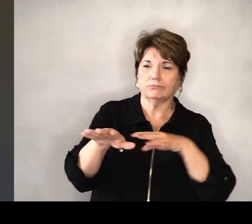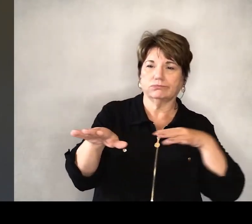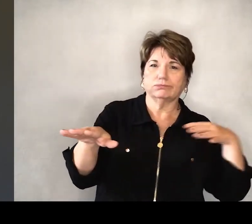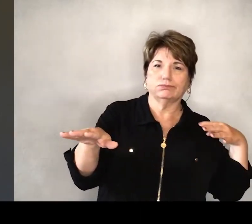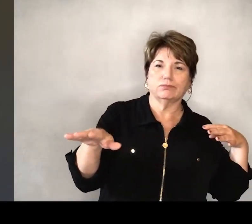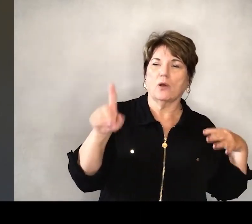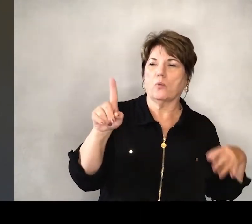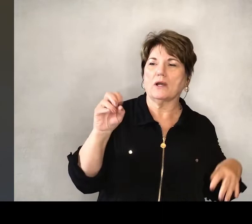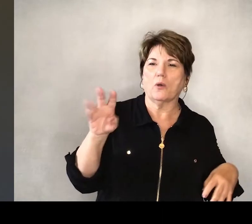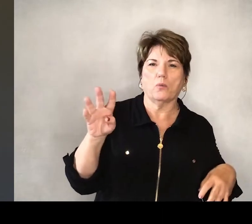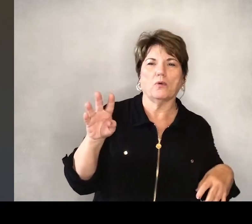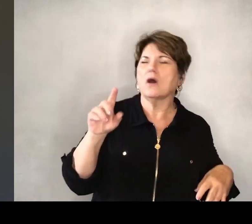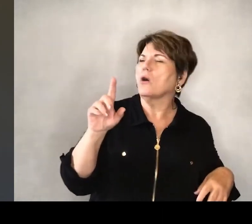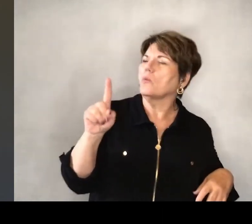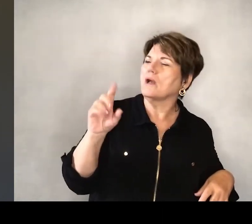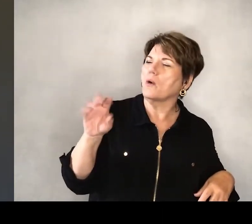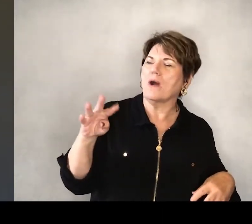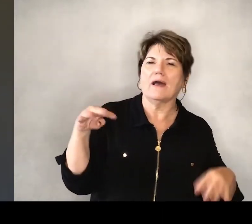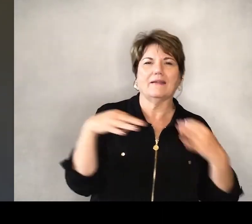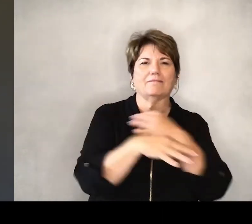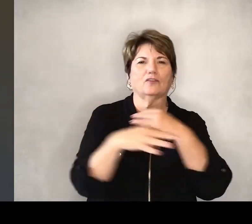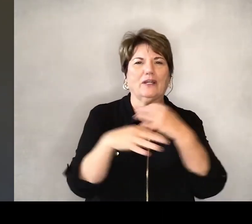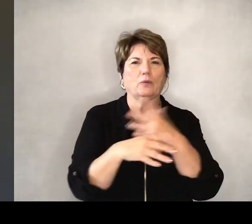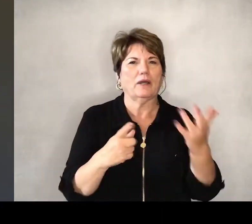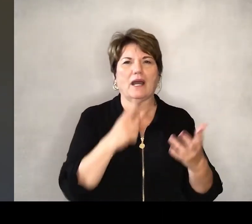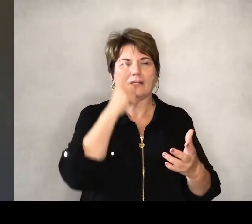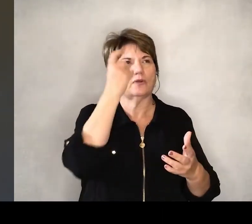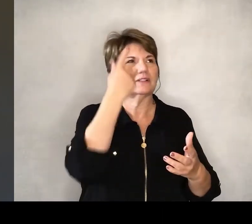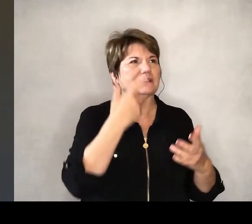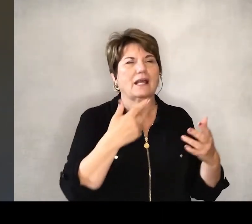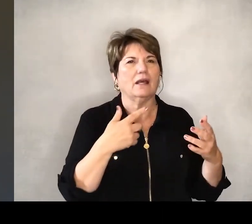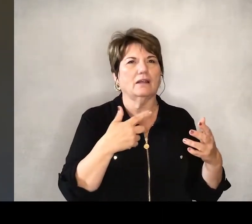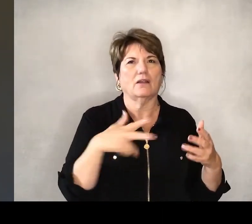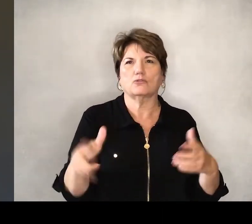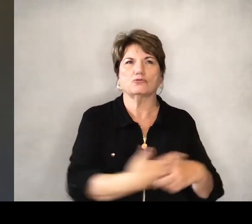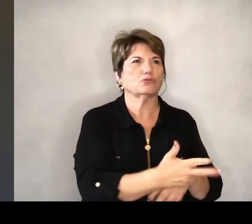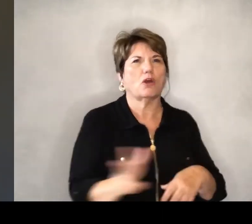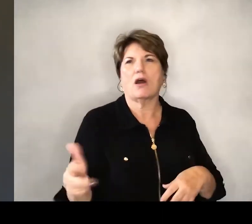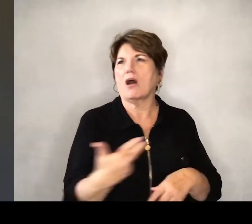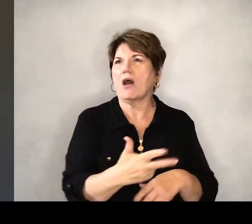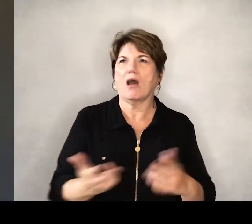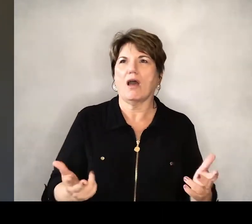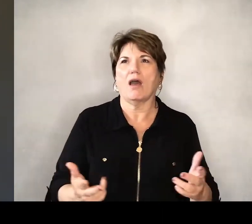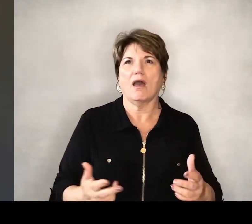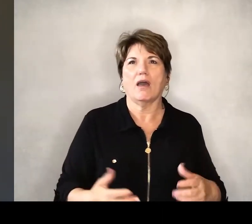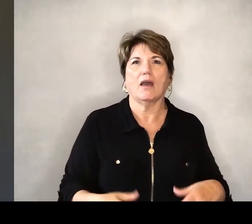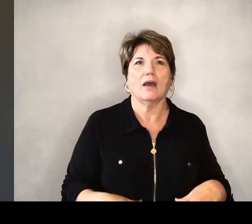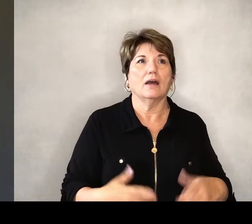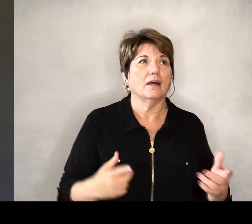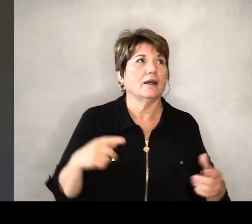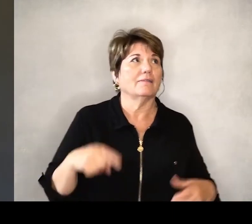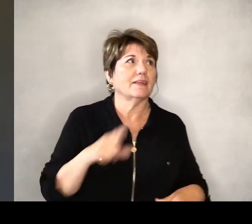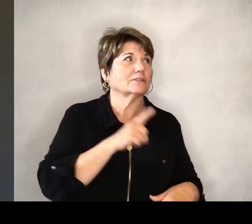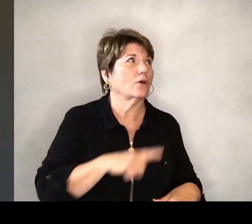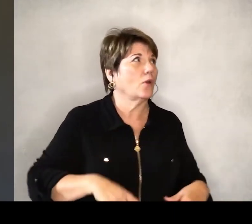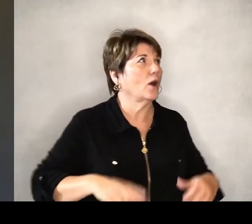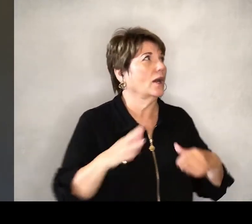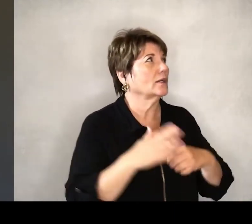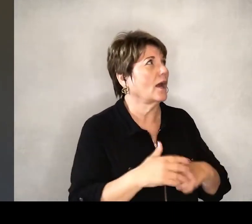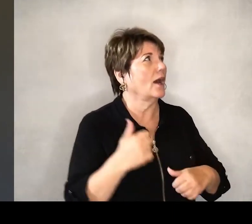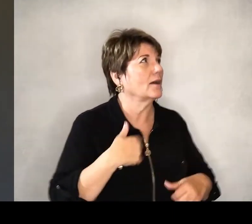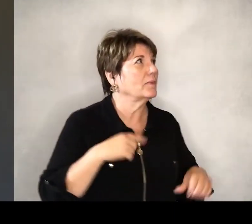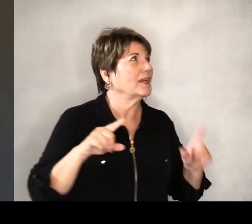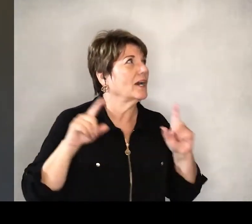the 101 freeway, and then I didn't understand other traffic patterns, and I was just like, if this is what the Lord is calling me